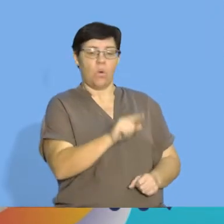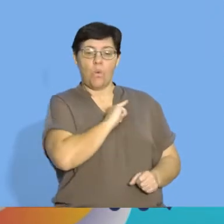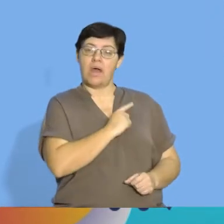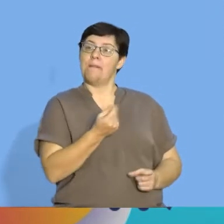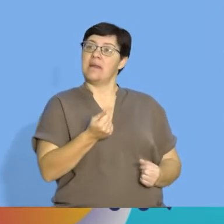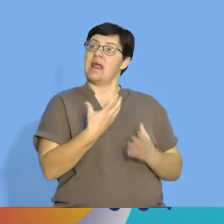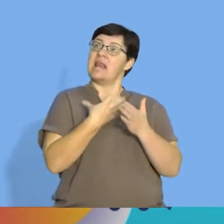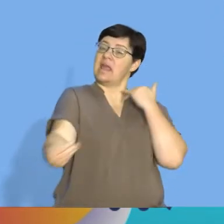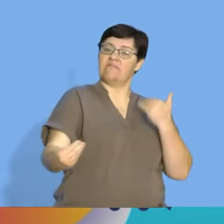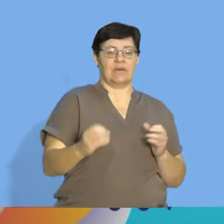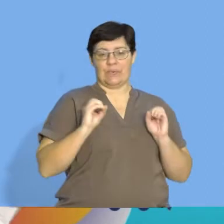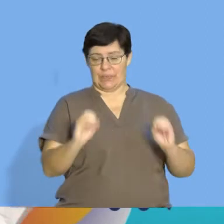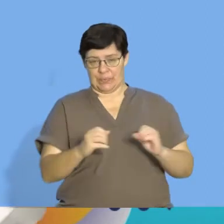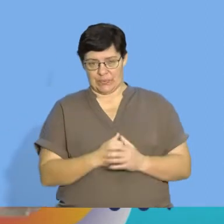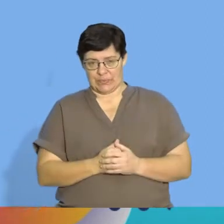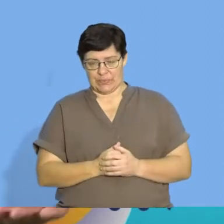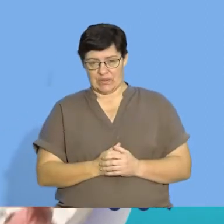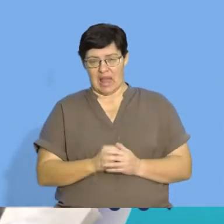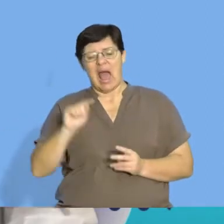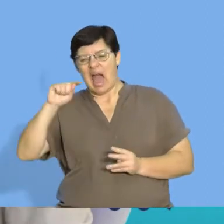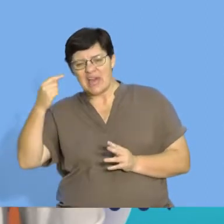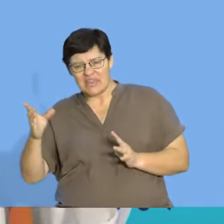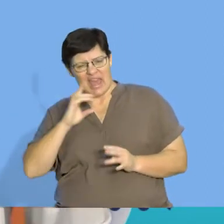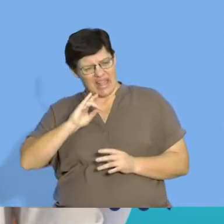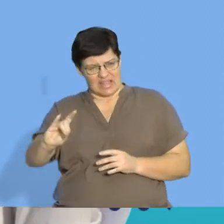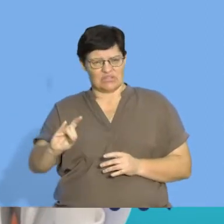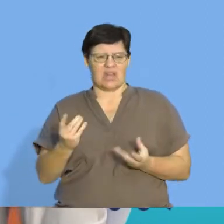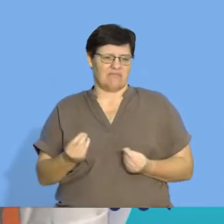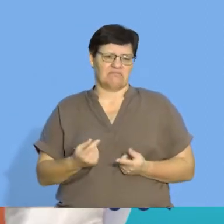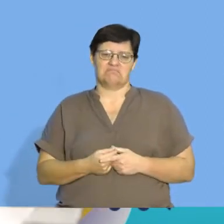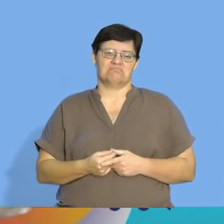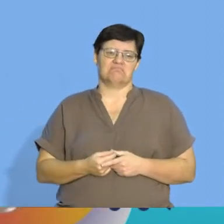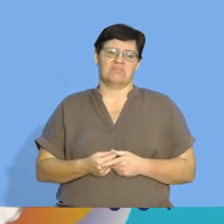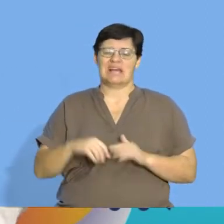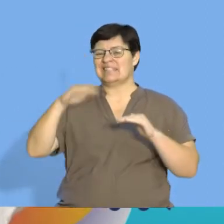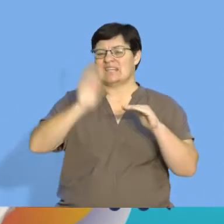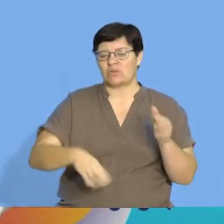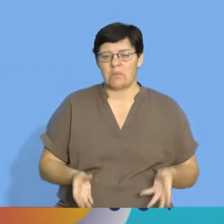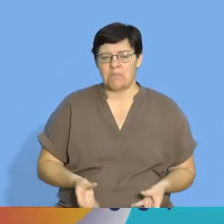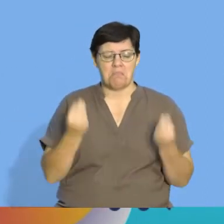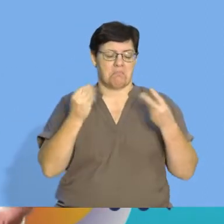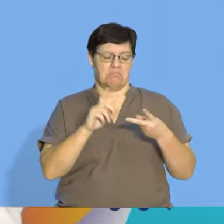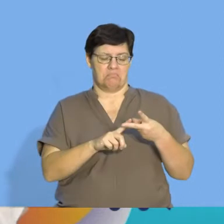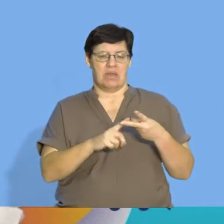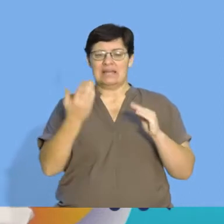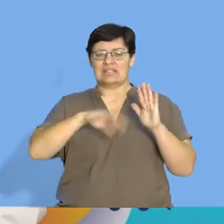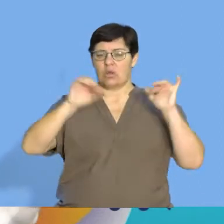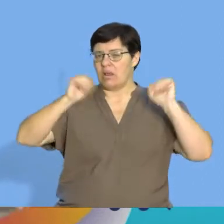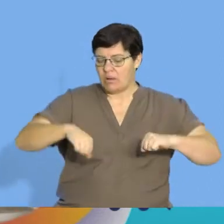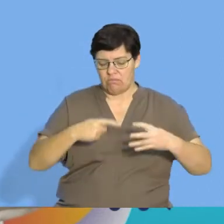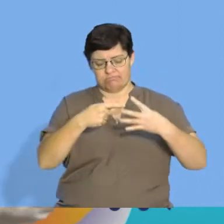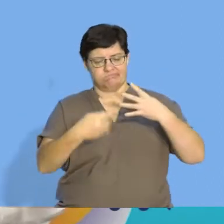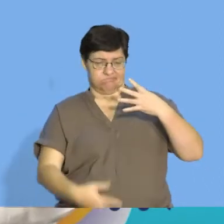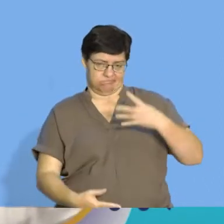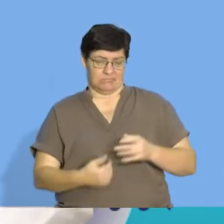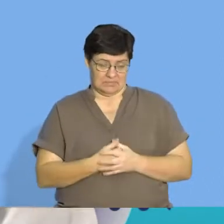money leaving the business. There are other cash items that you can think of. Discount received, discount allowed.